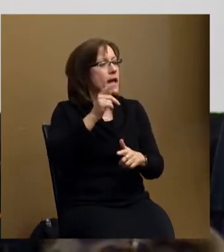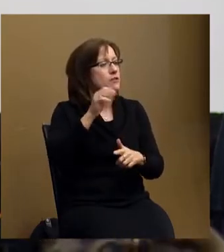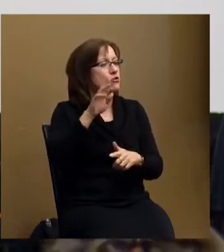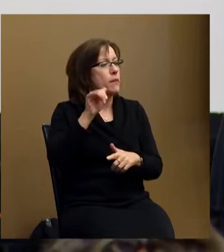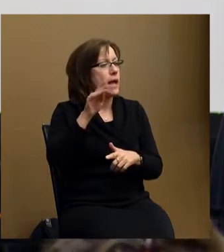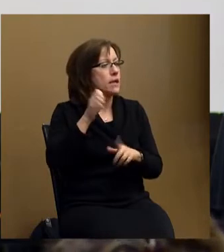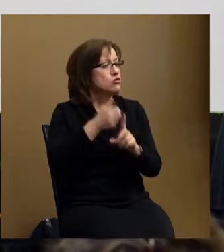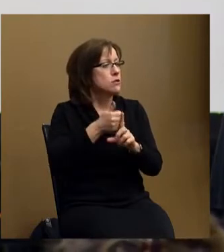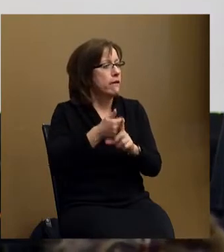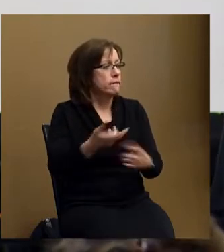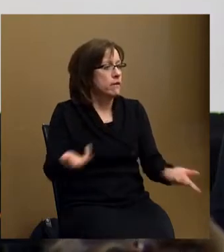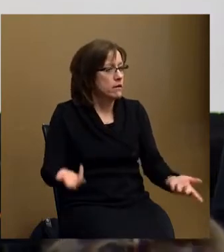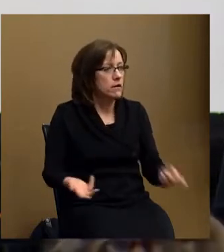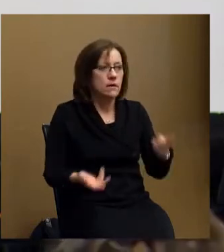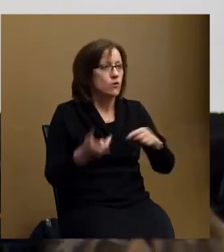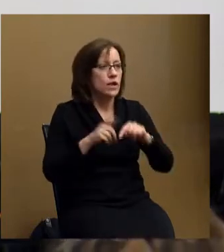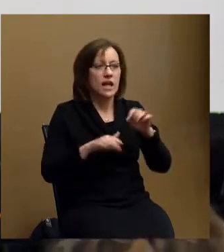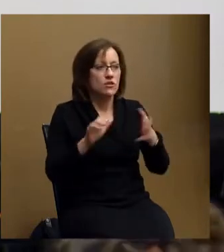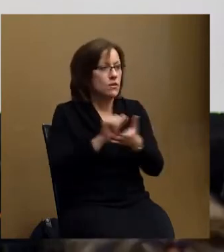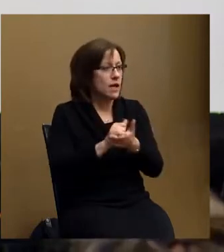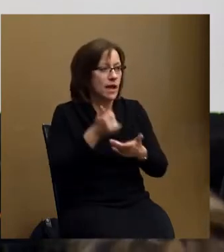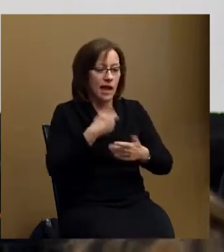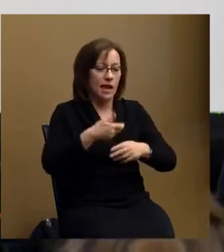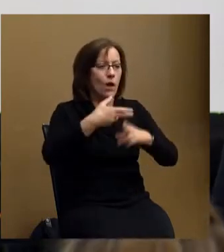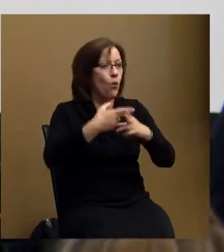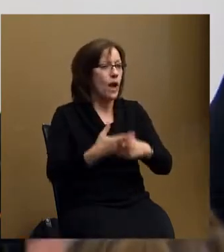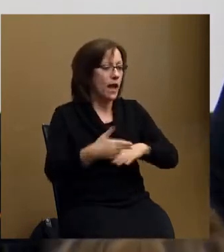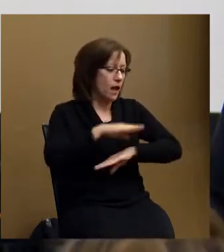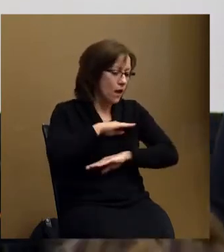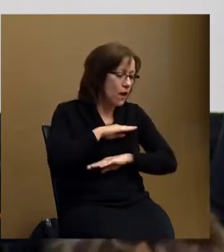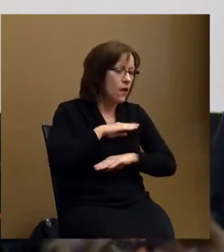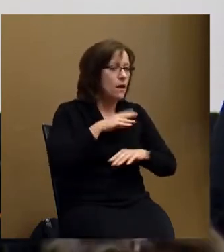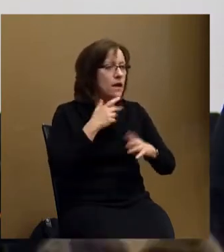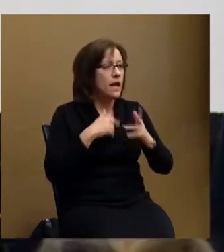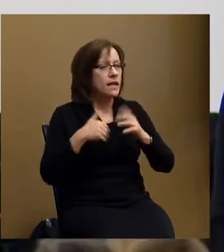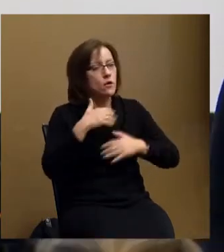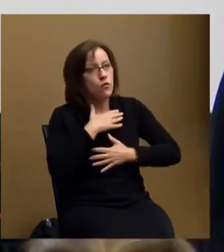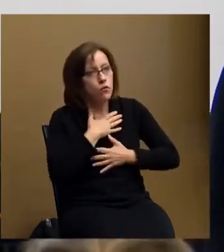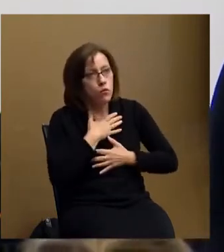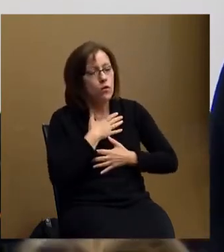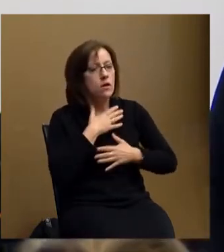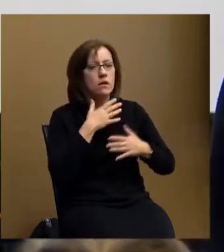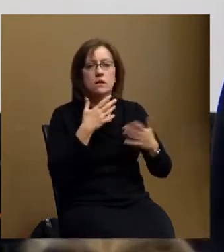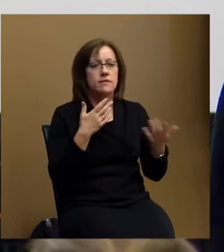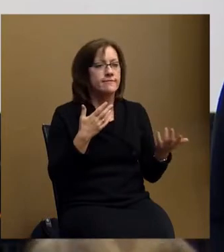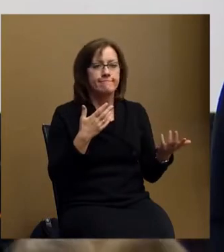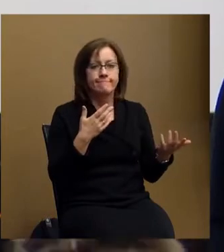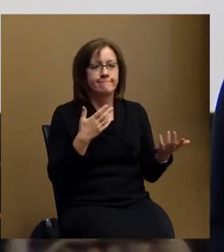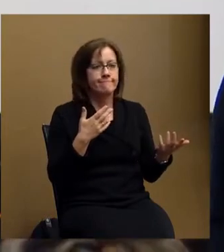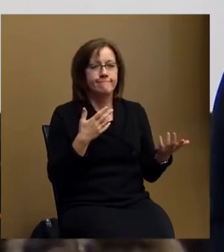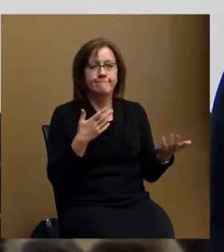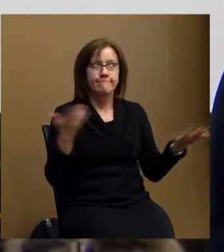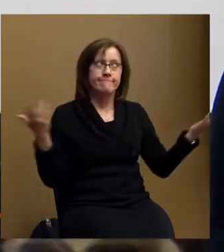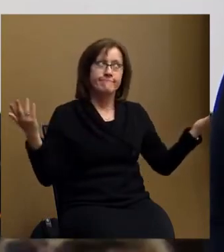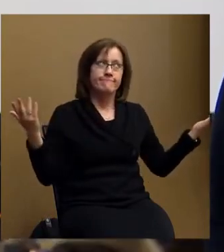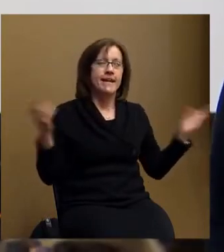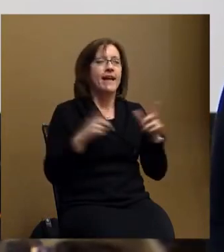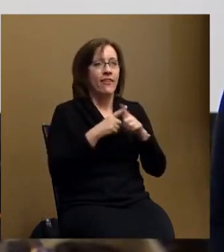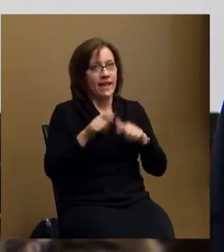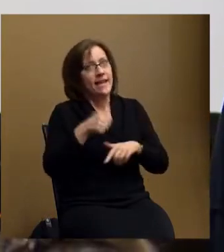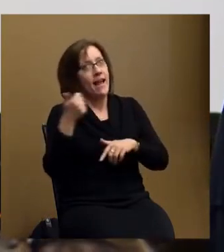like weighted vests, weighted blanket, weighted anything, because it just gets placed in places. And then we have another